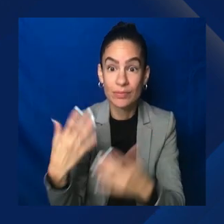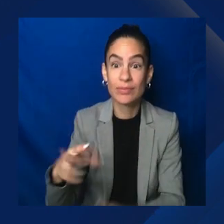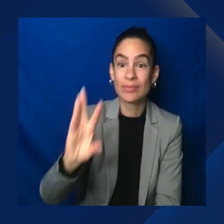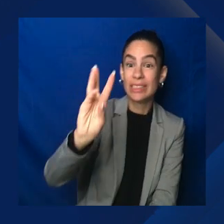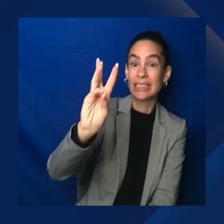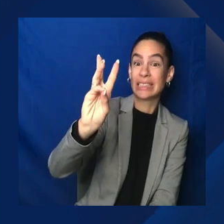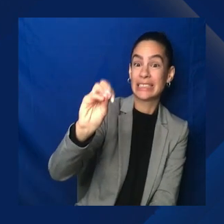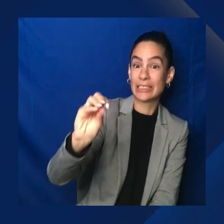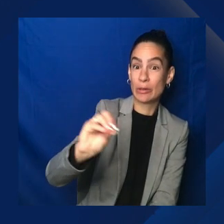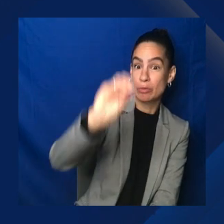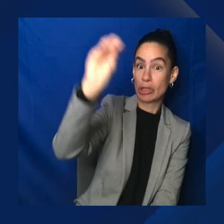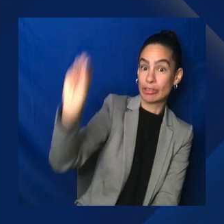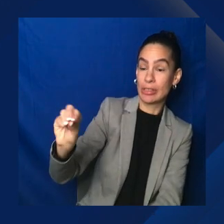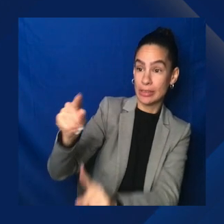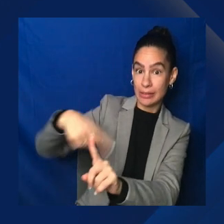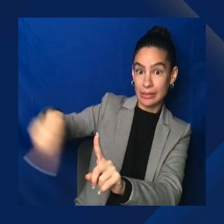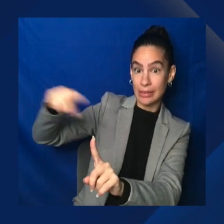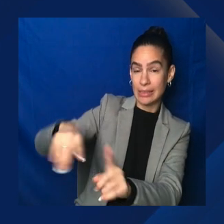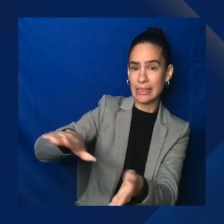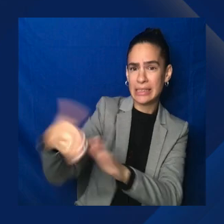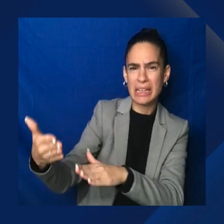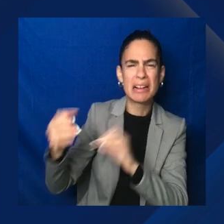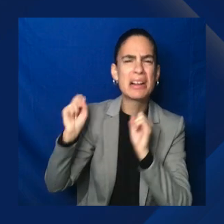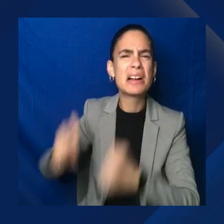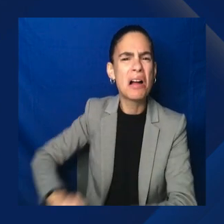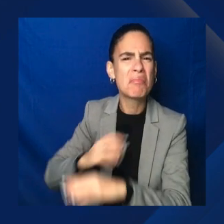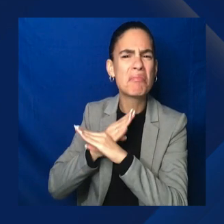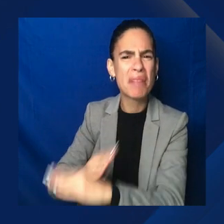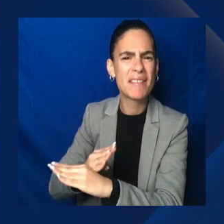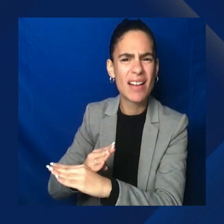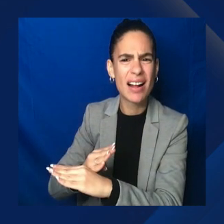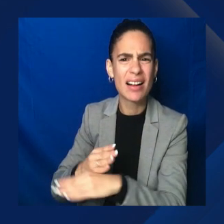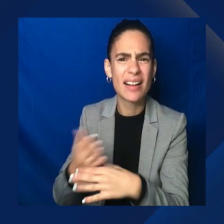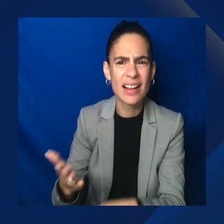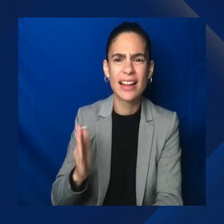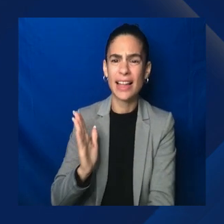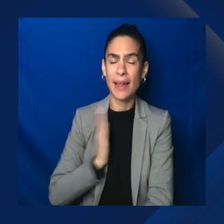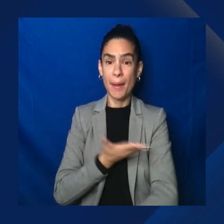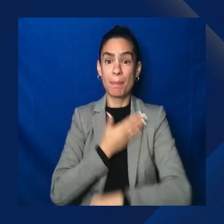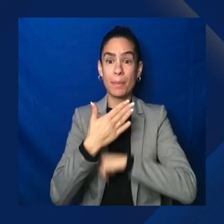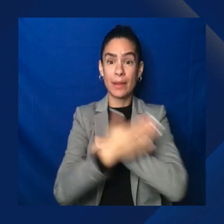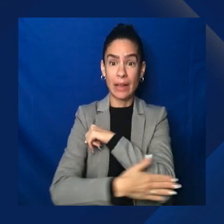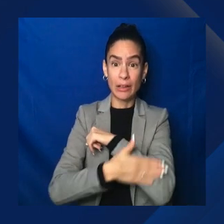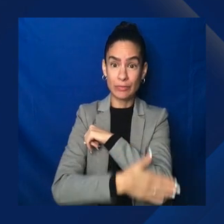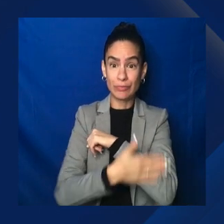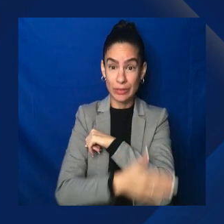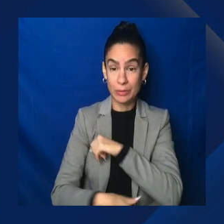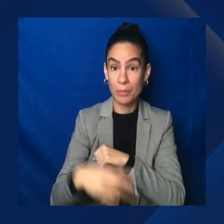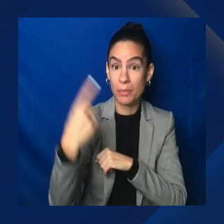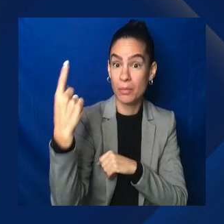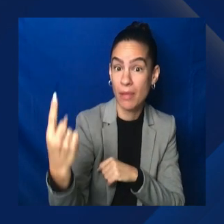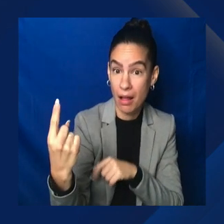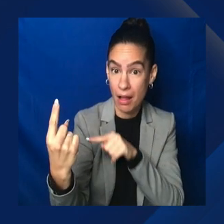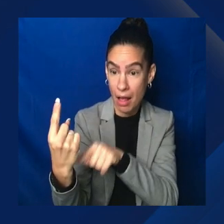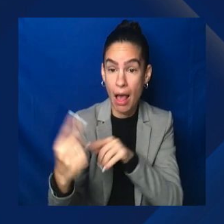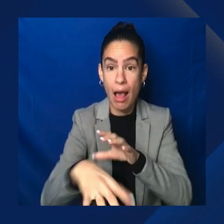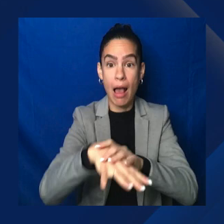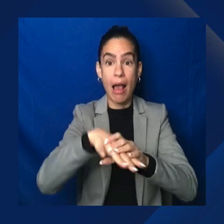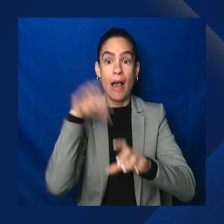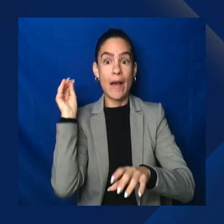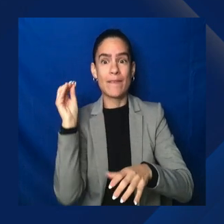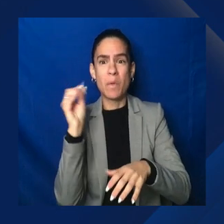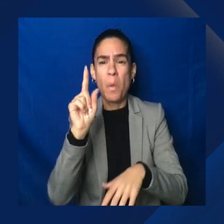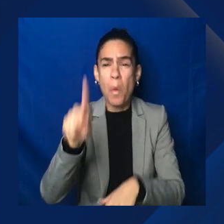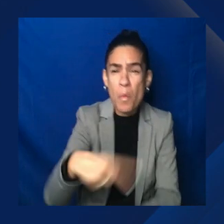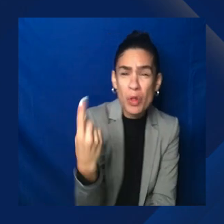preventable deaths. Our nation is one of only 13 countries in the world where the rate of